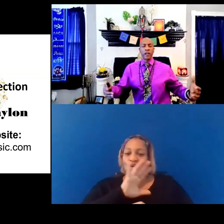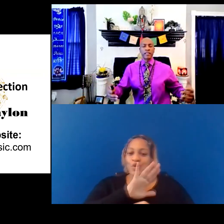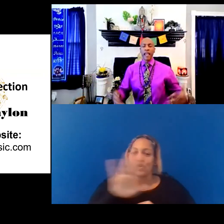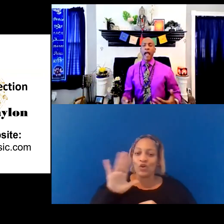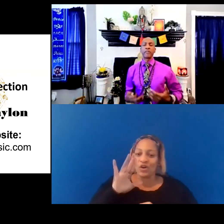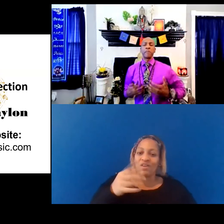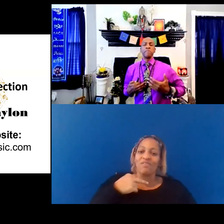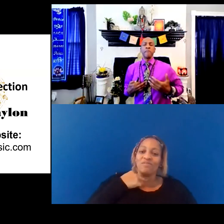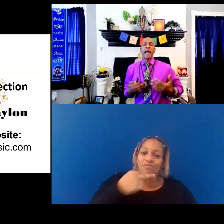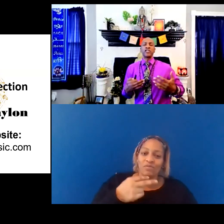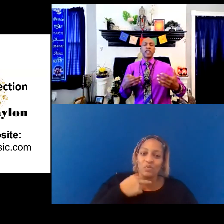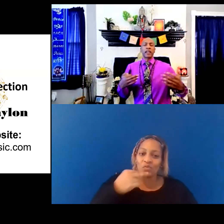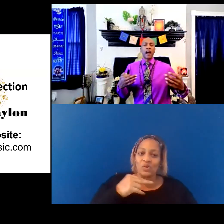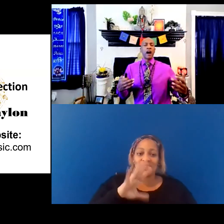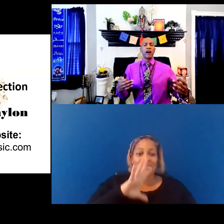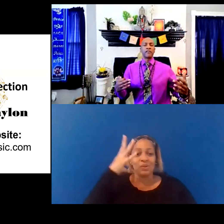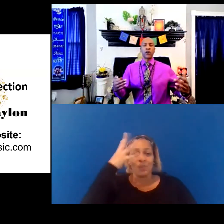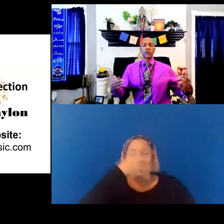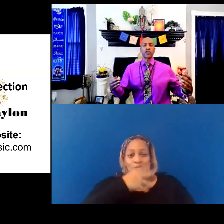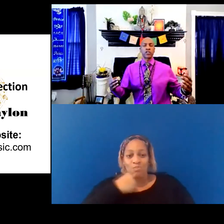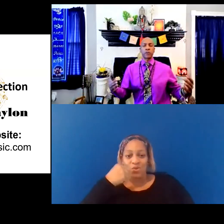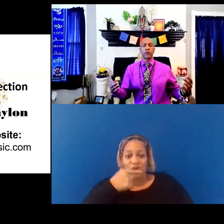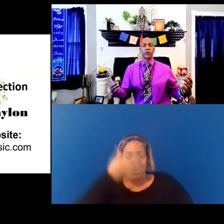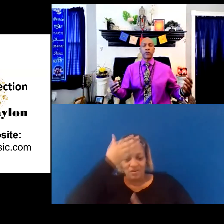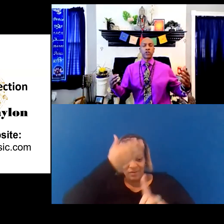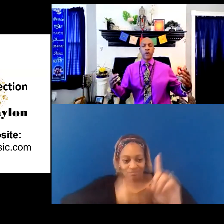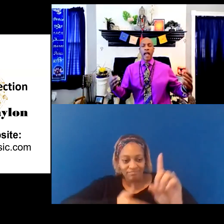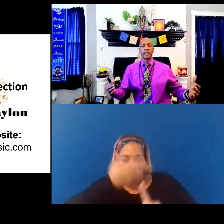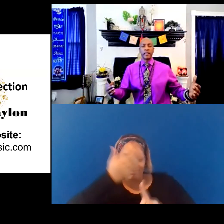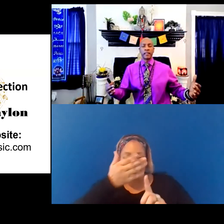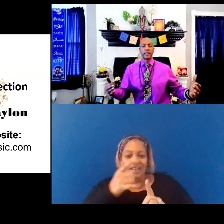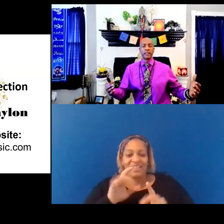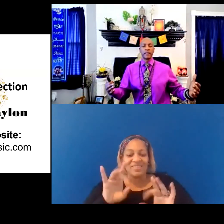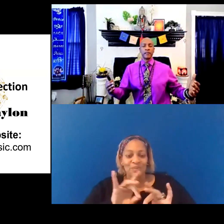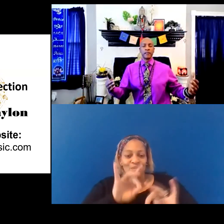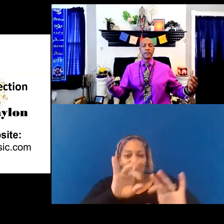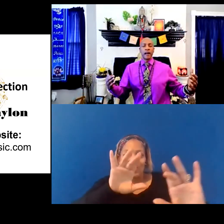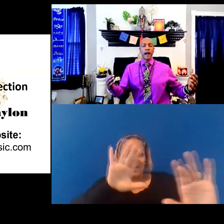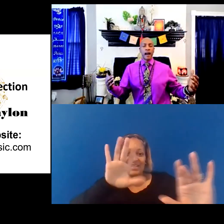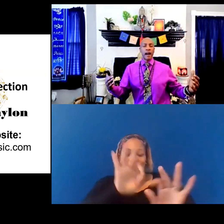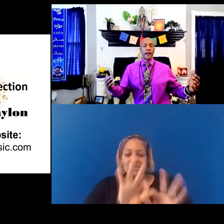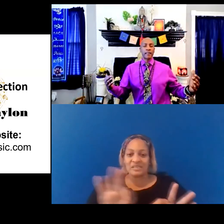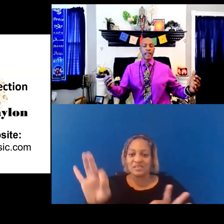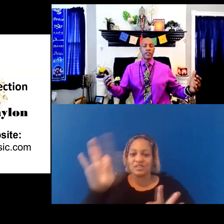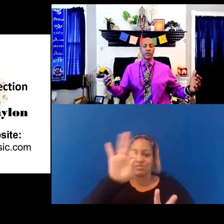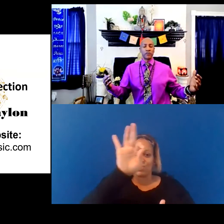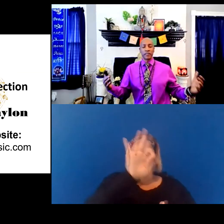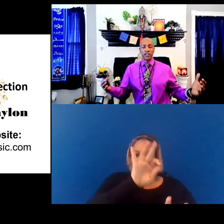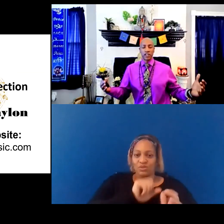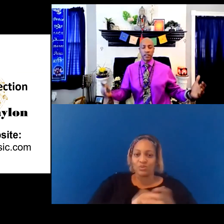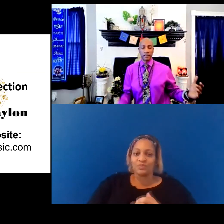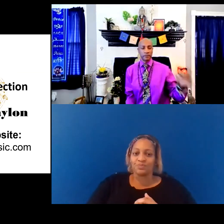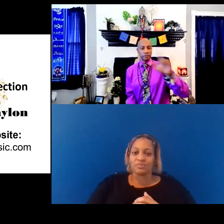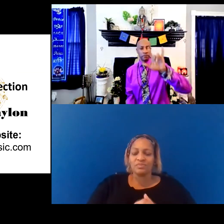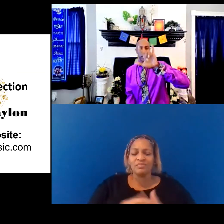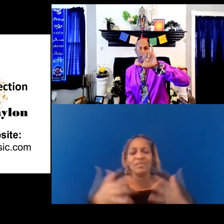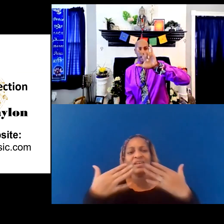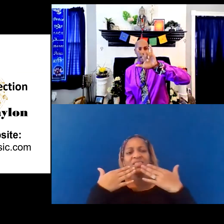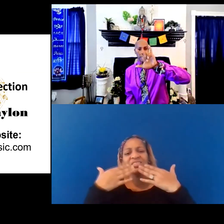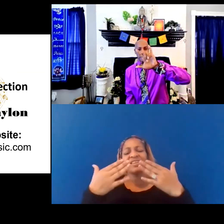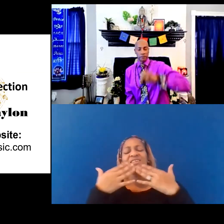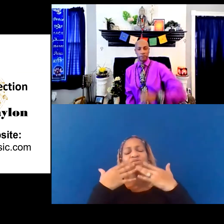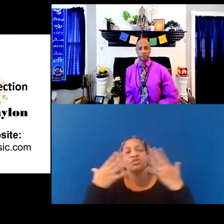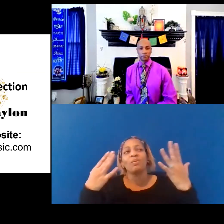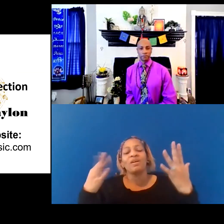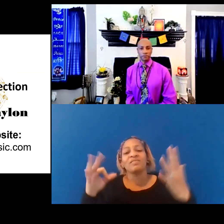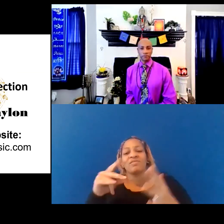her voice, and the magic of her spirituality. Ah, thank you, Felicia.